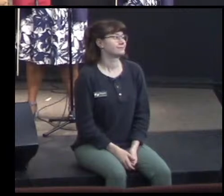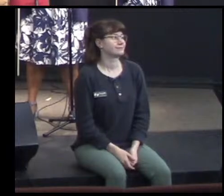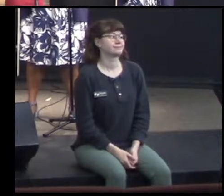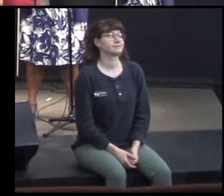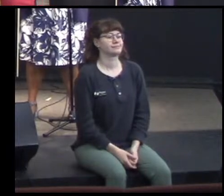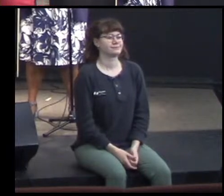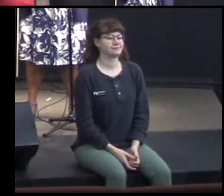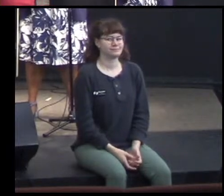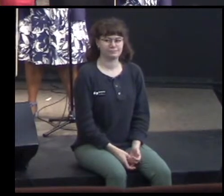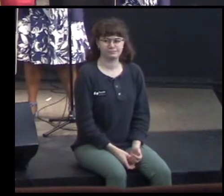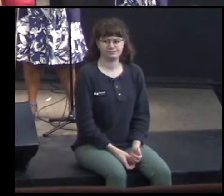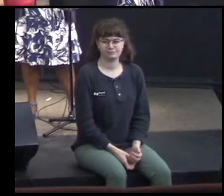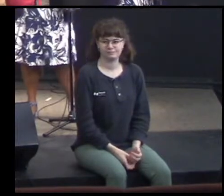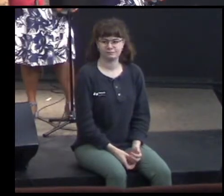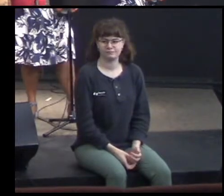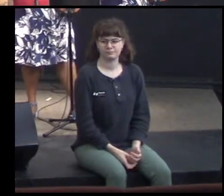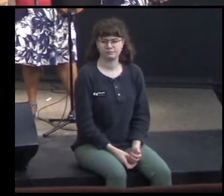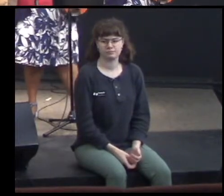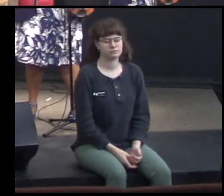sing praise the Lord on my soul.